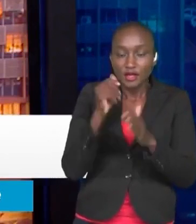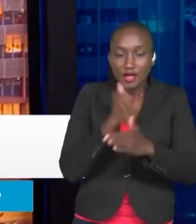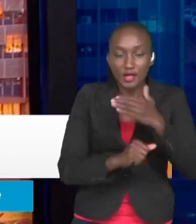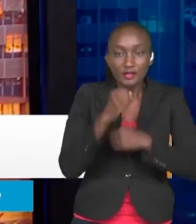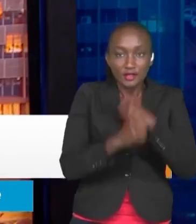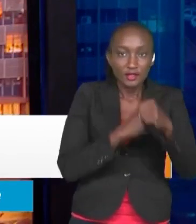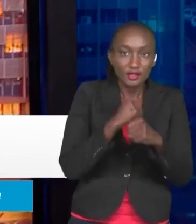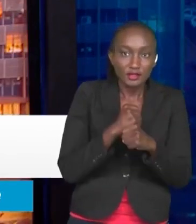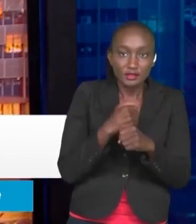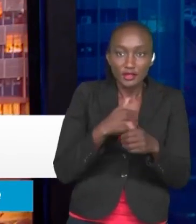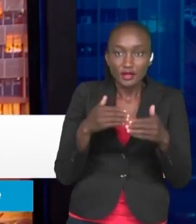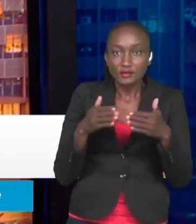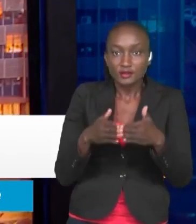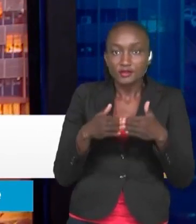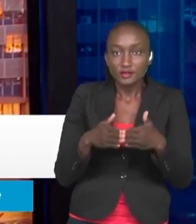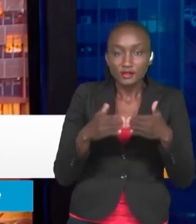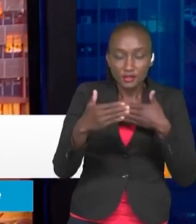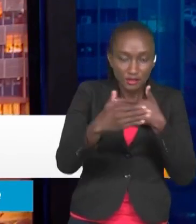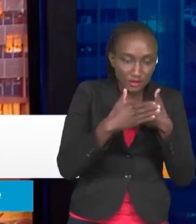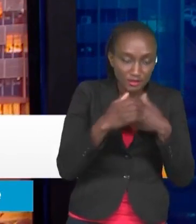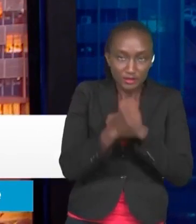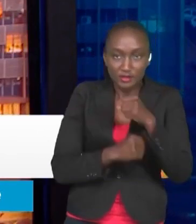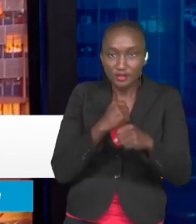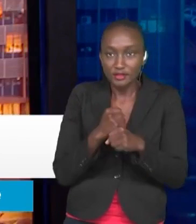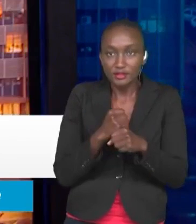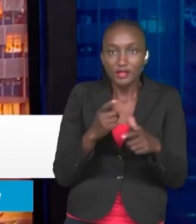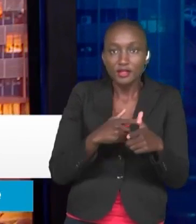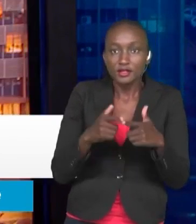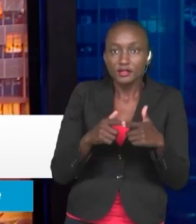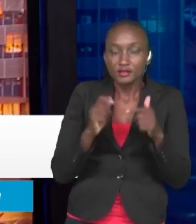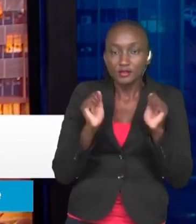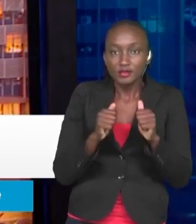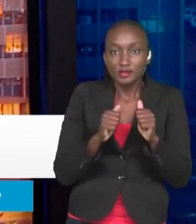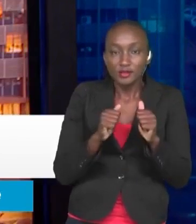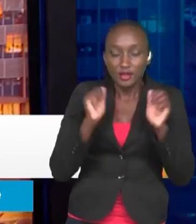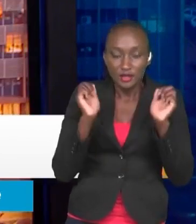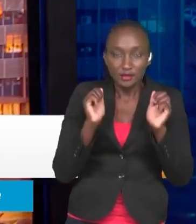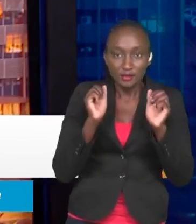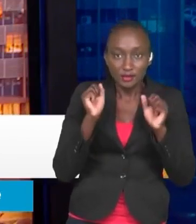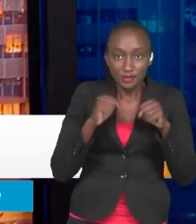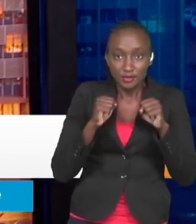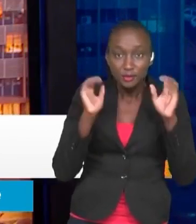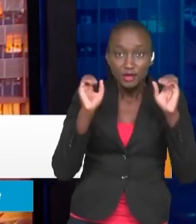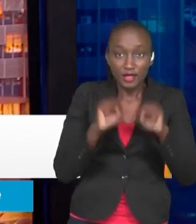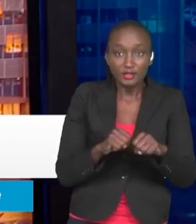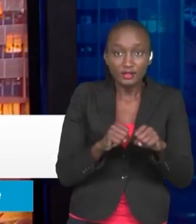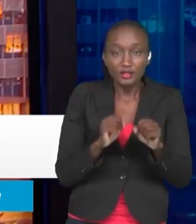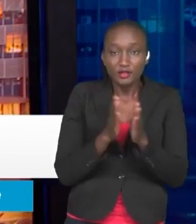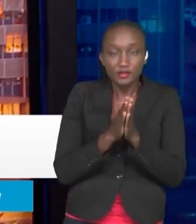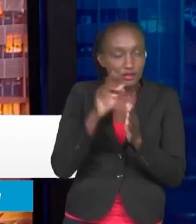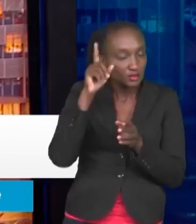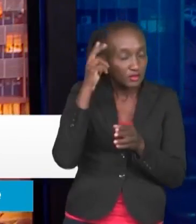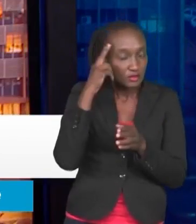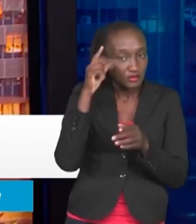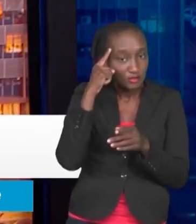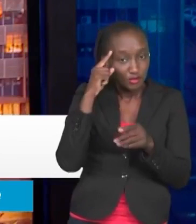then they are close in age, then there's an exception that can be applied to them. It's called colloquially known as Romeo and Juliet, so that